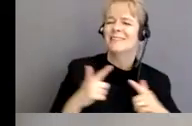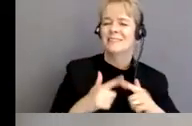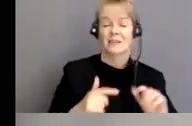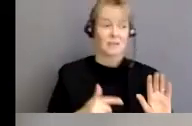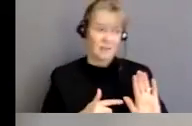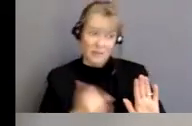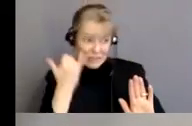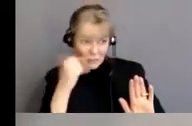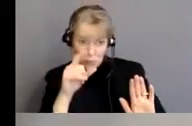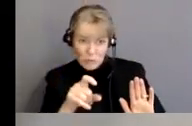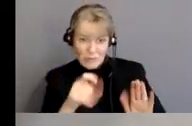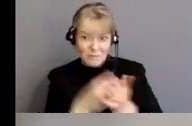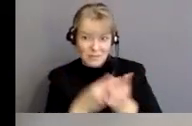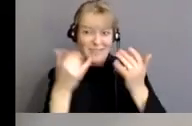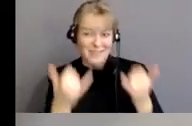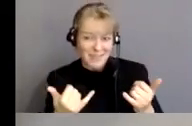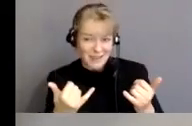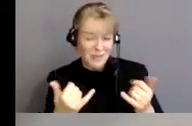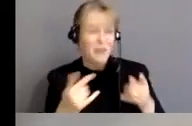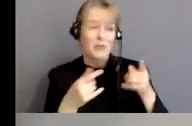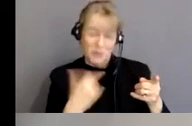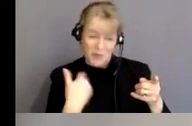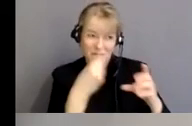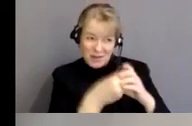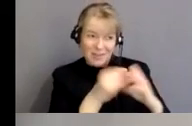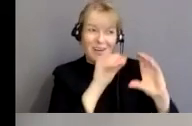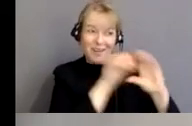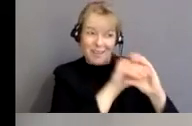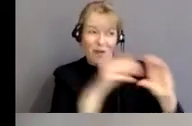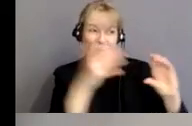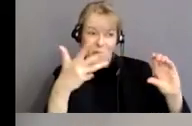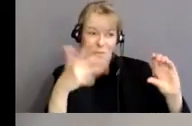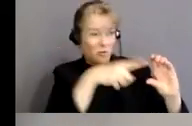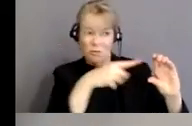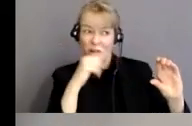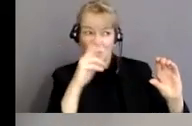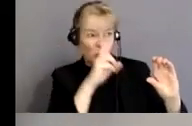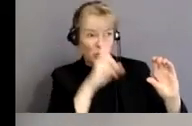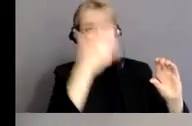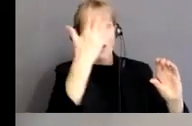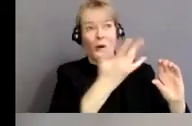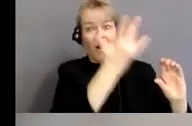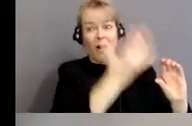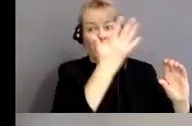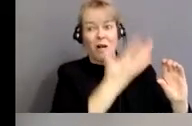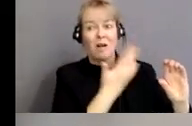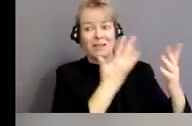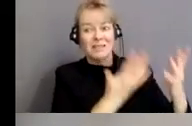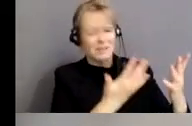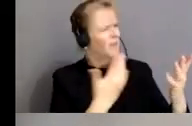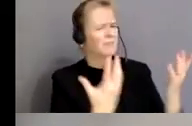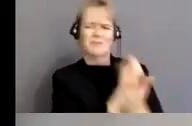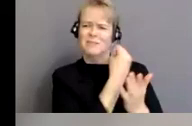cash now and you have money that's set aside that you are not using, use that as